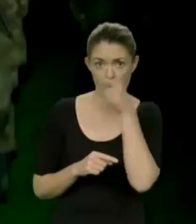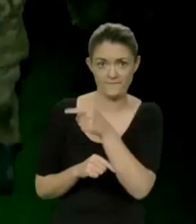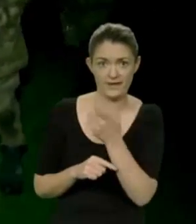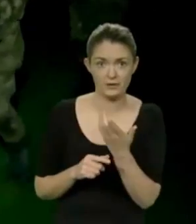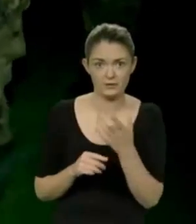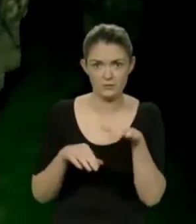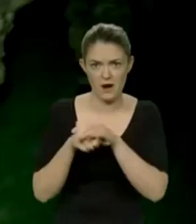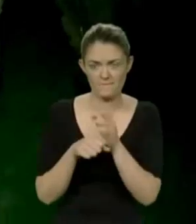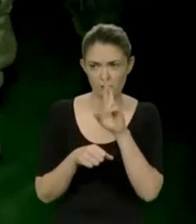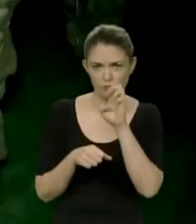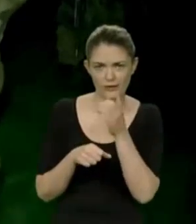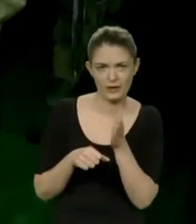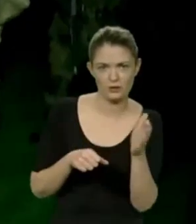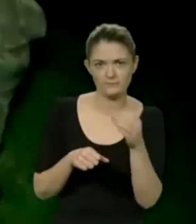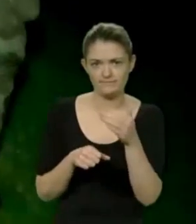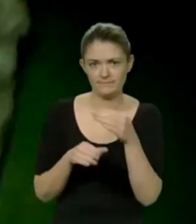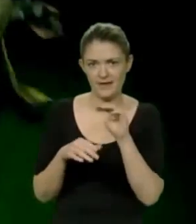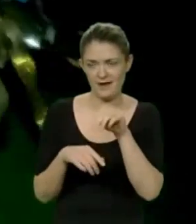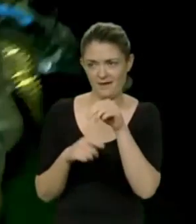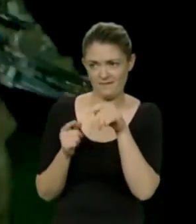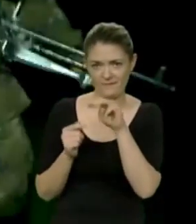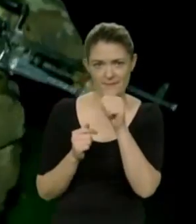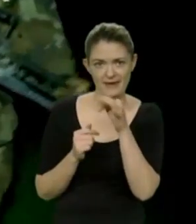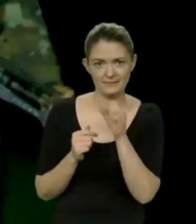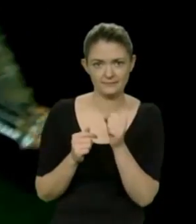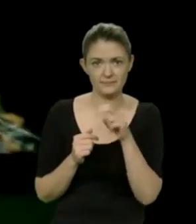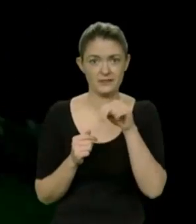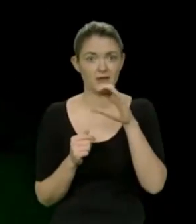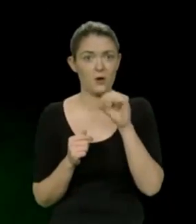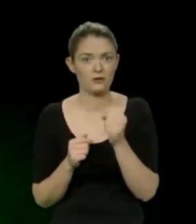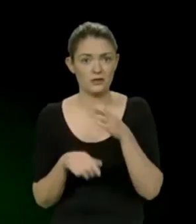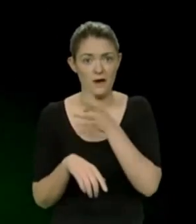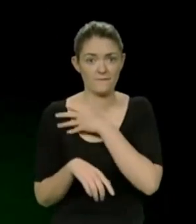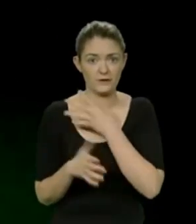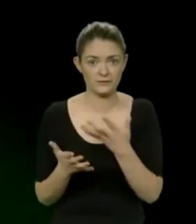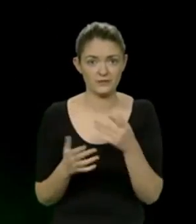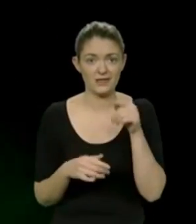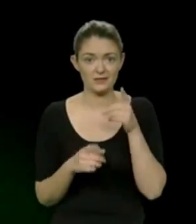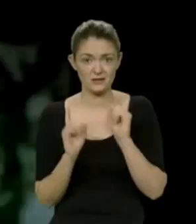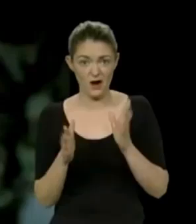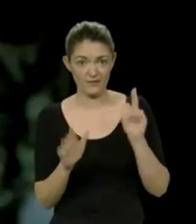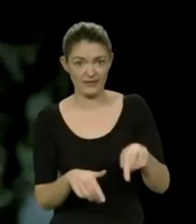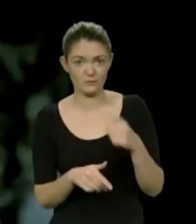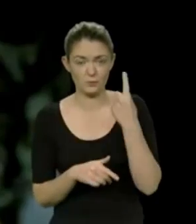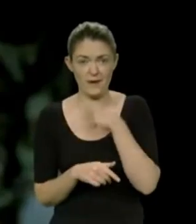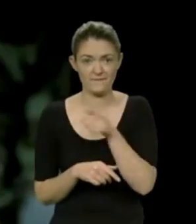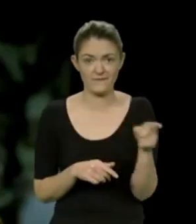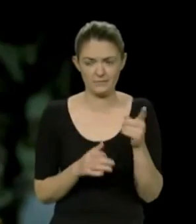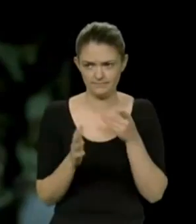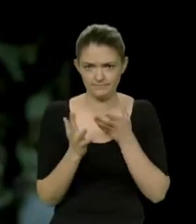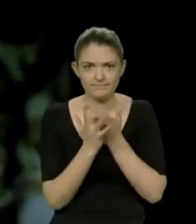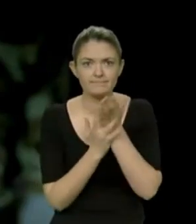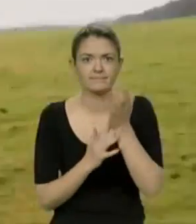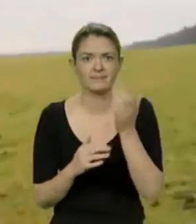yeah? As NCOs and as an officer, we've already done this. And it's one of them rites of passage that gives, in a sense, kind